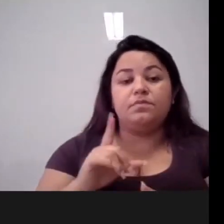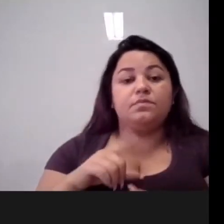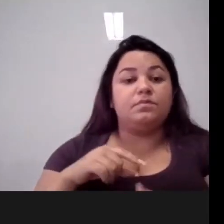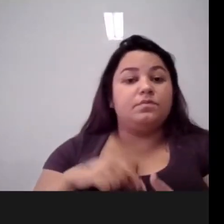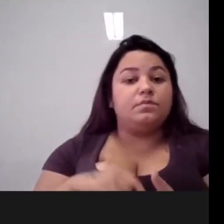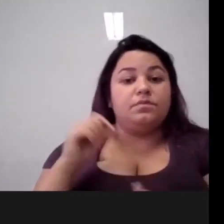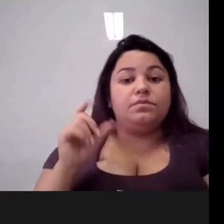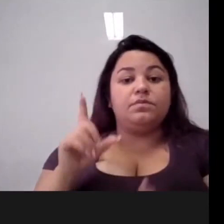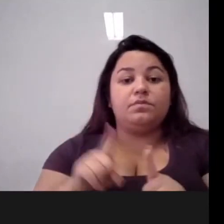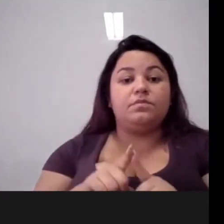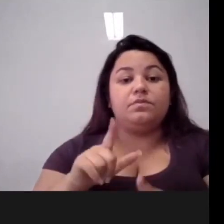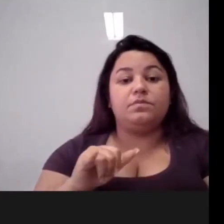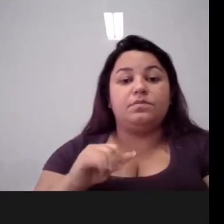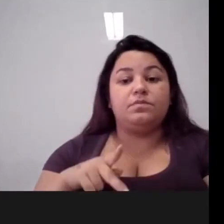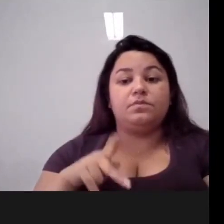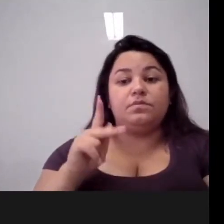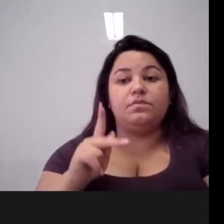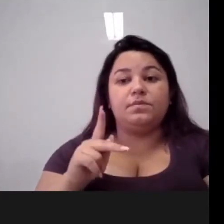announcements. The